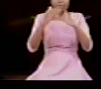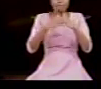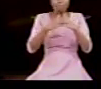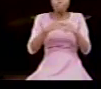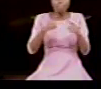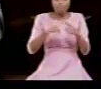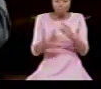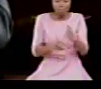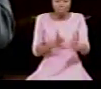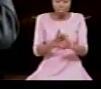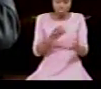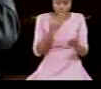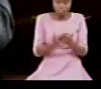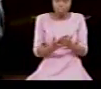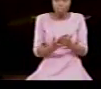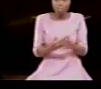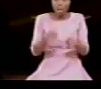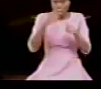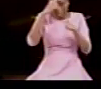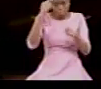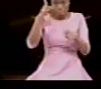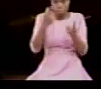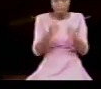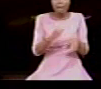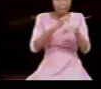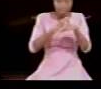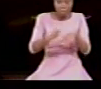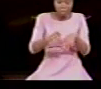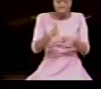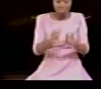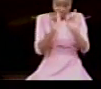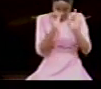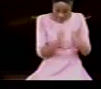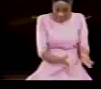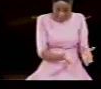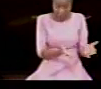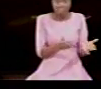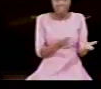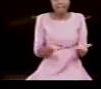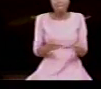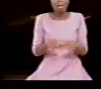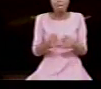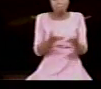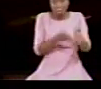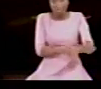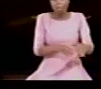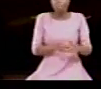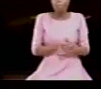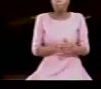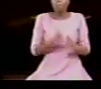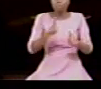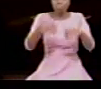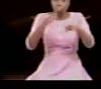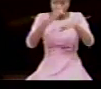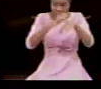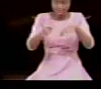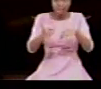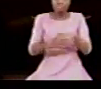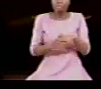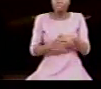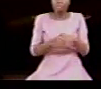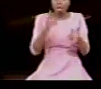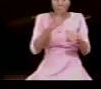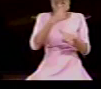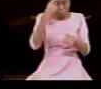was good. Because you came empty, have these things, you leave it here as you die. You die naked. You go naked. Because you came